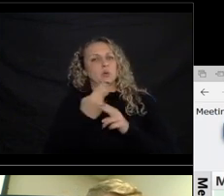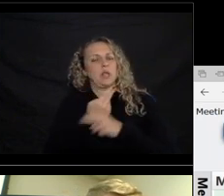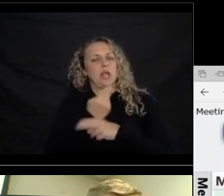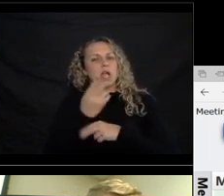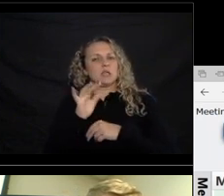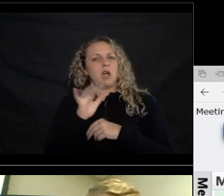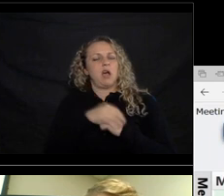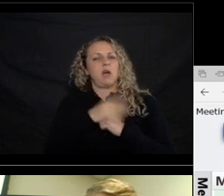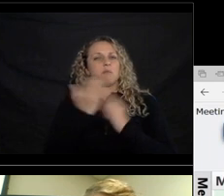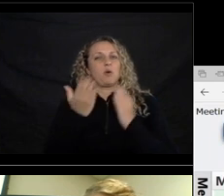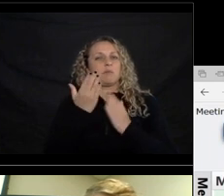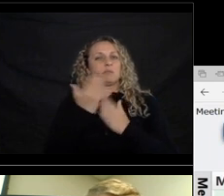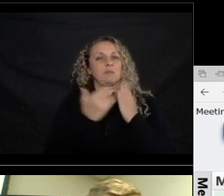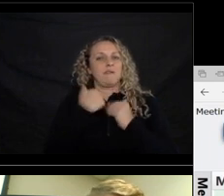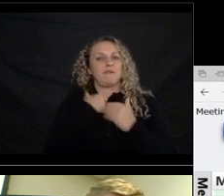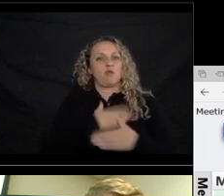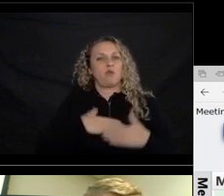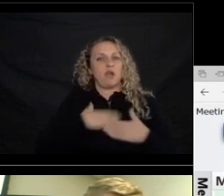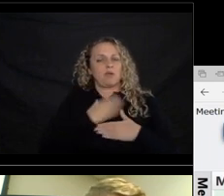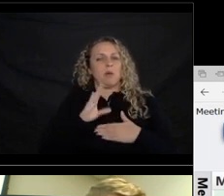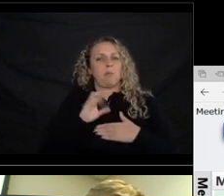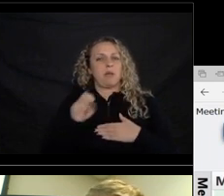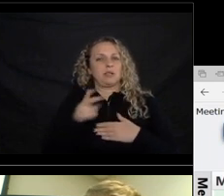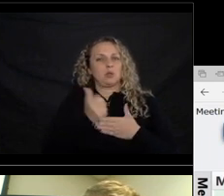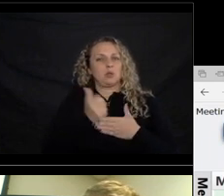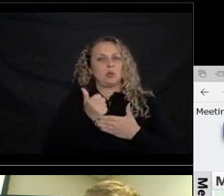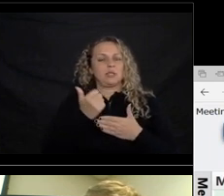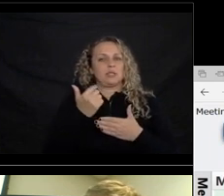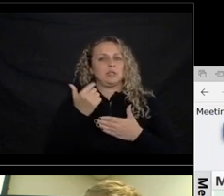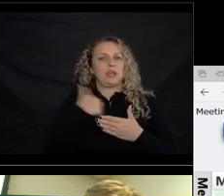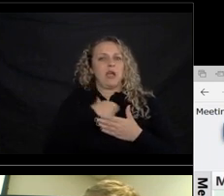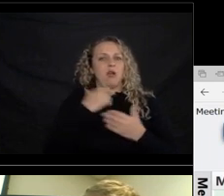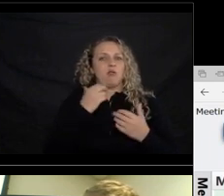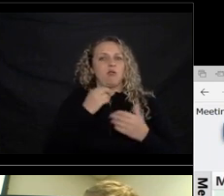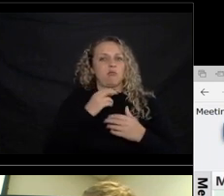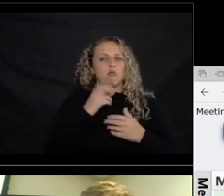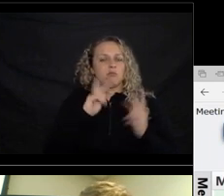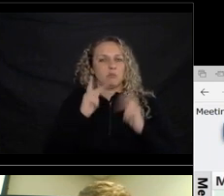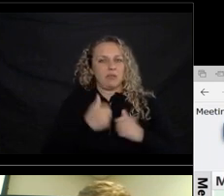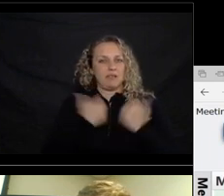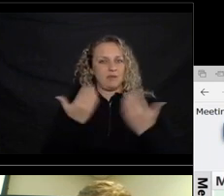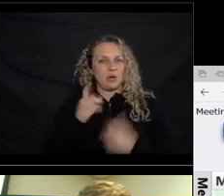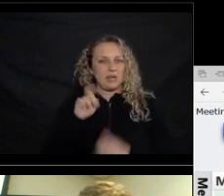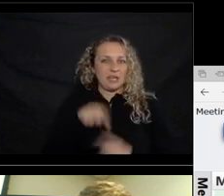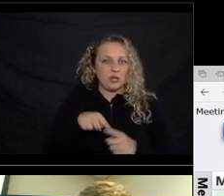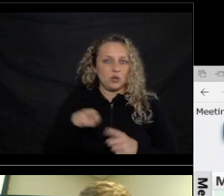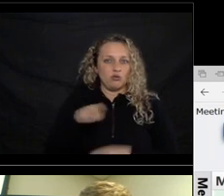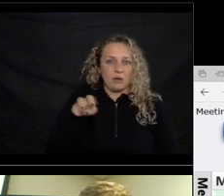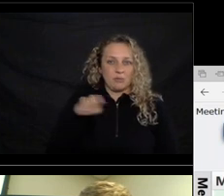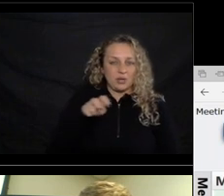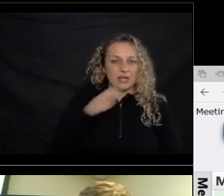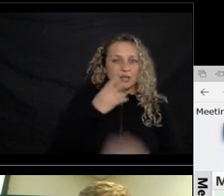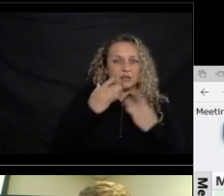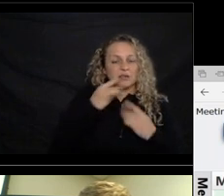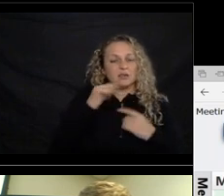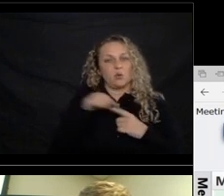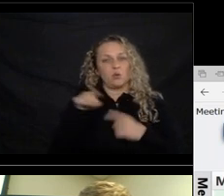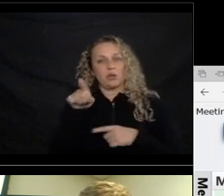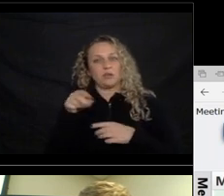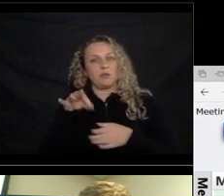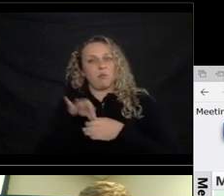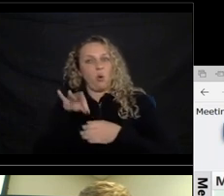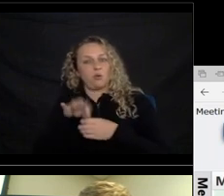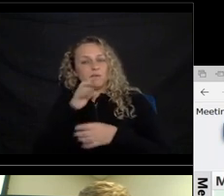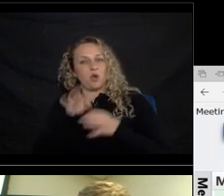utilize perhaps some of our recreation buses to assist our residents who may have a need to in transportation to get to the polls for